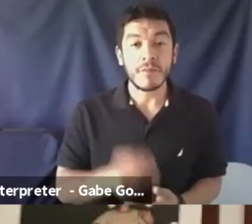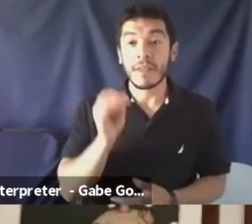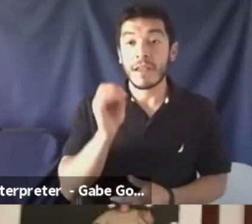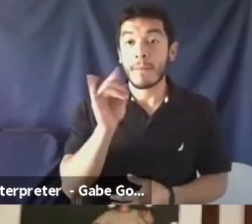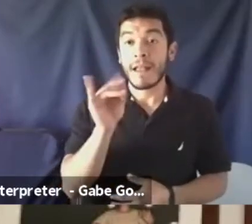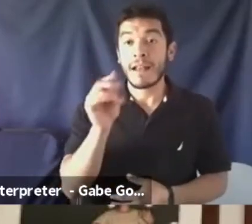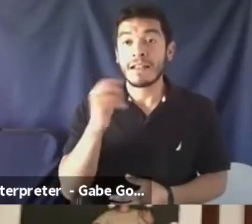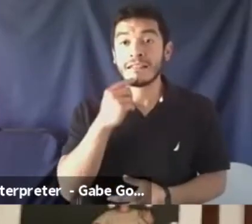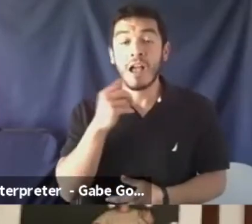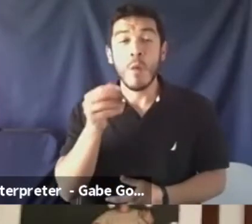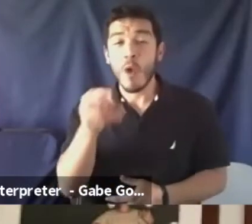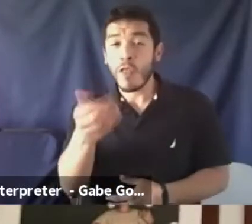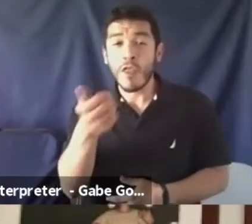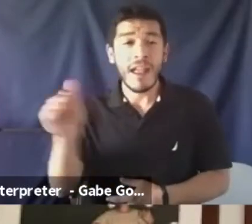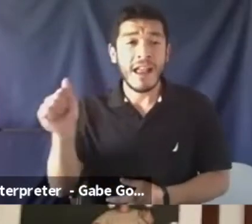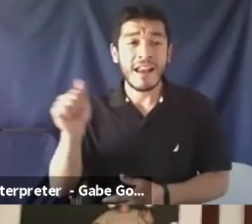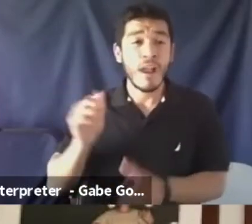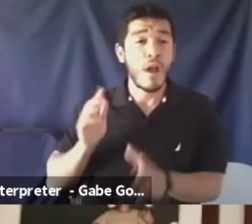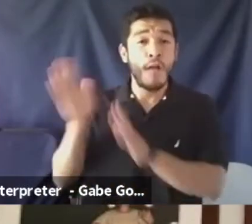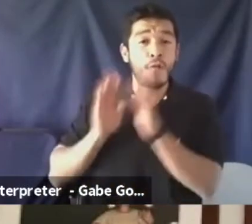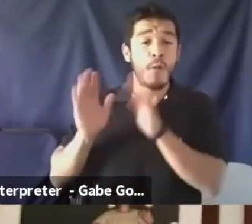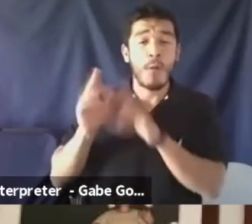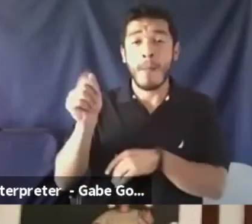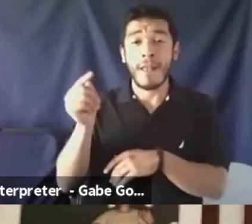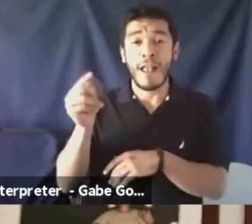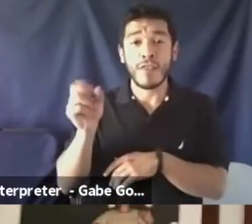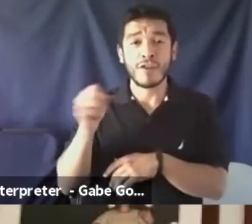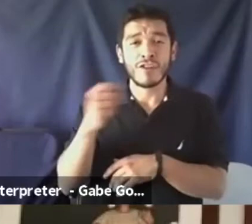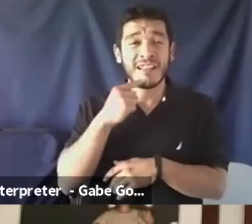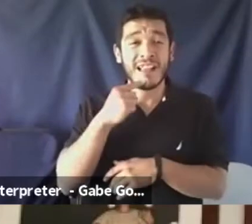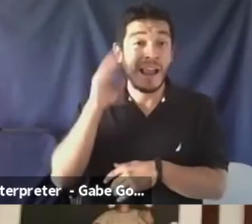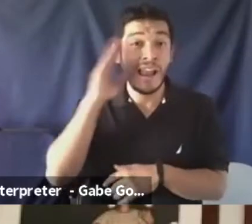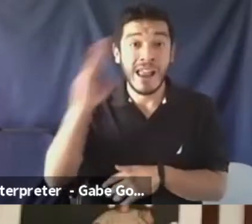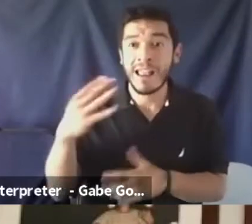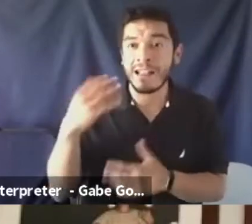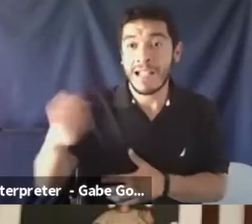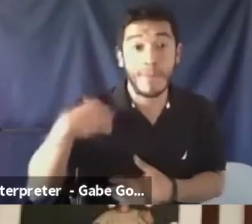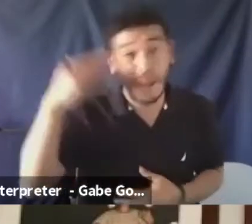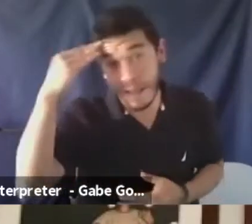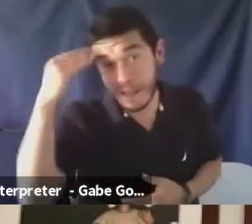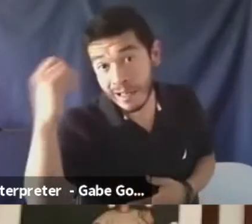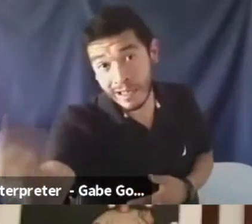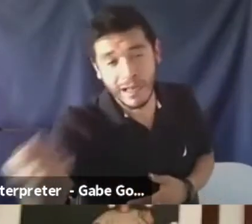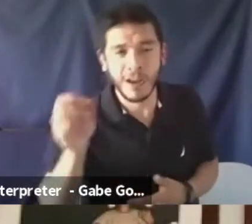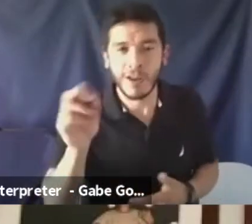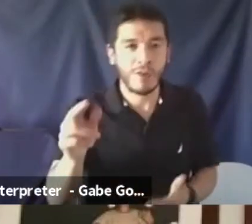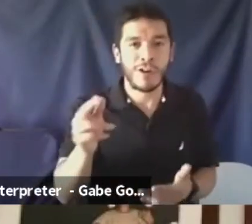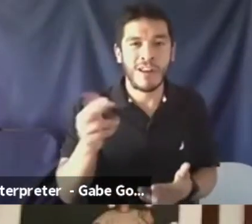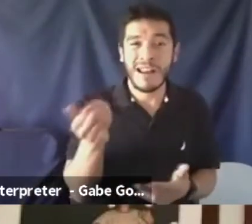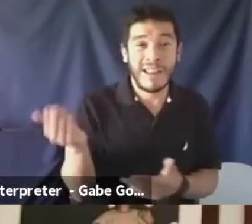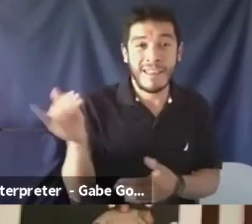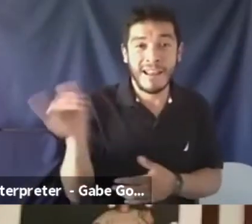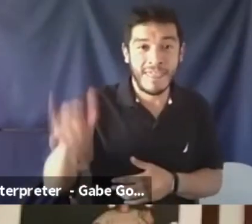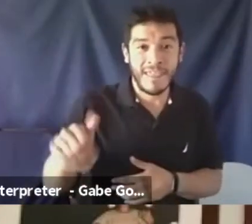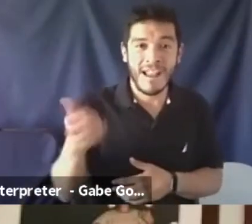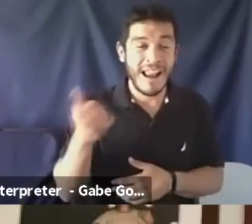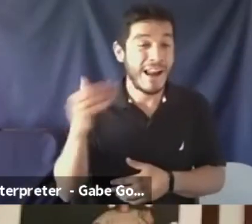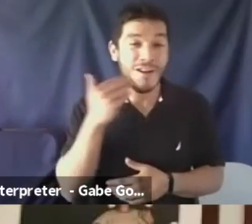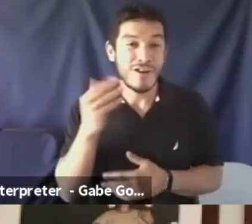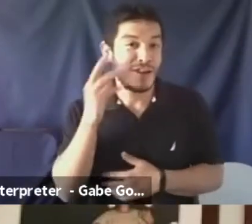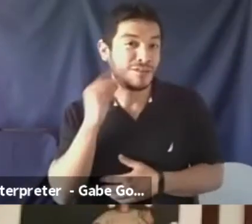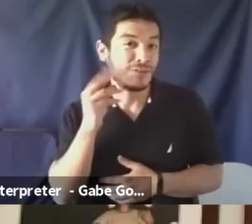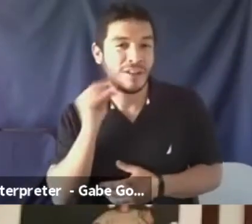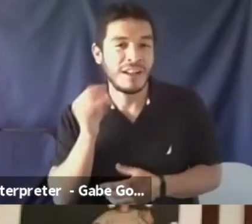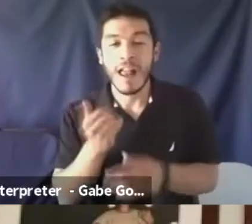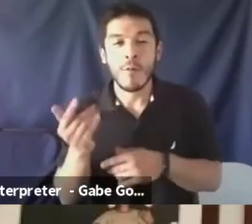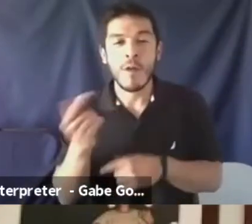former Panthers that said like, here, take my beret? Or, I mean, was anything like that anyone came forward and say,